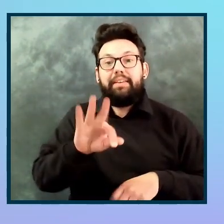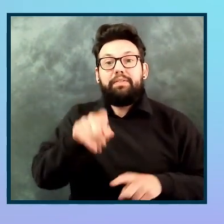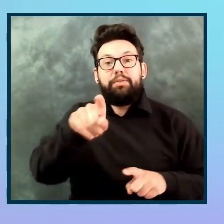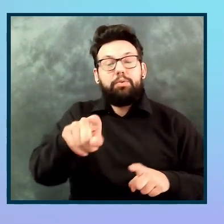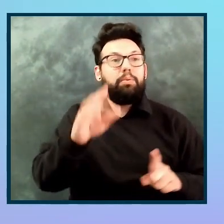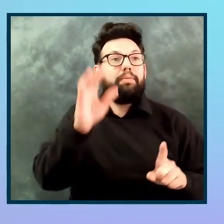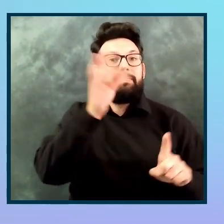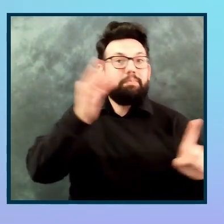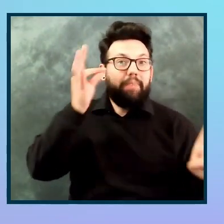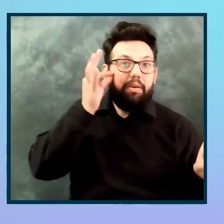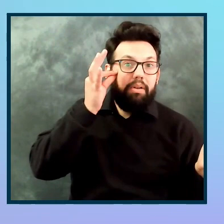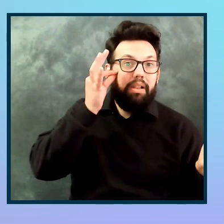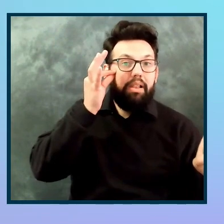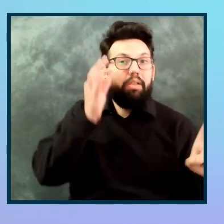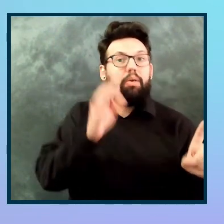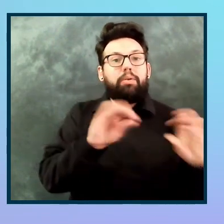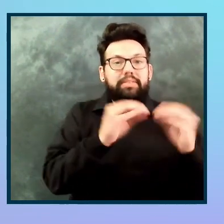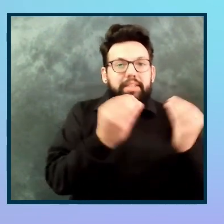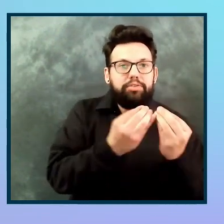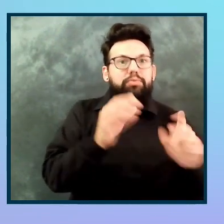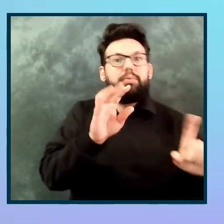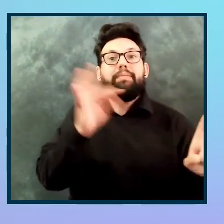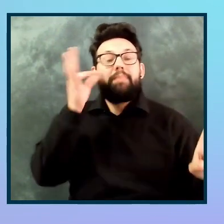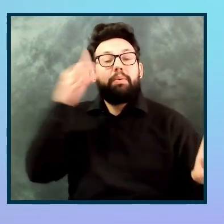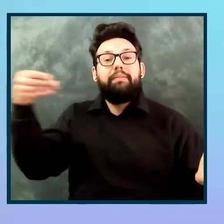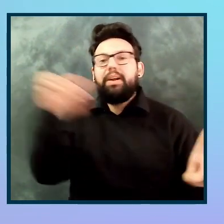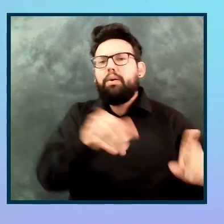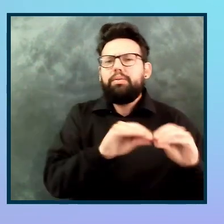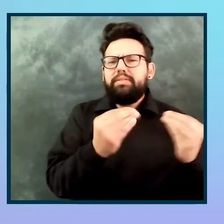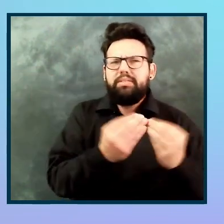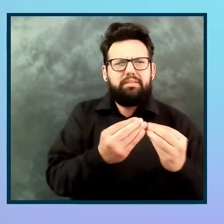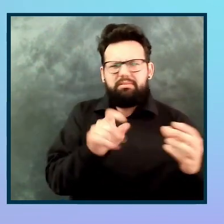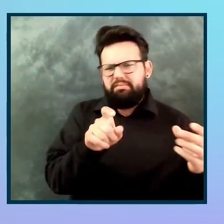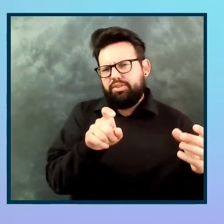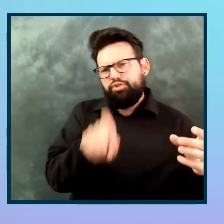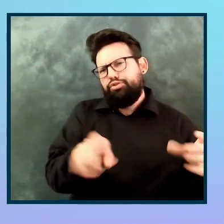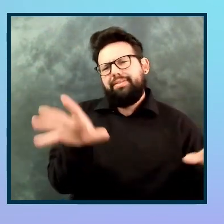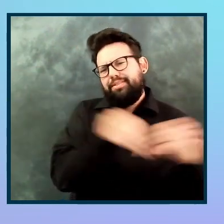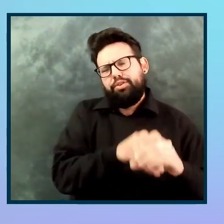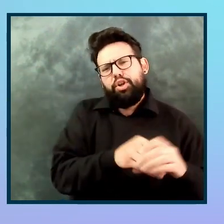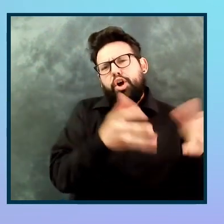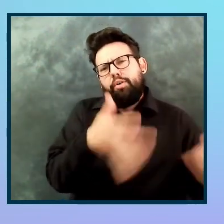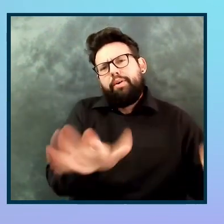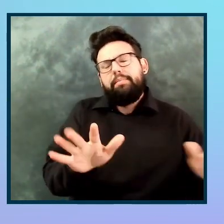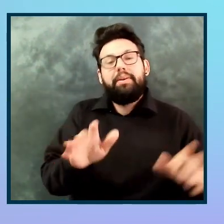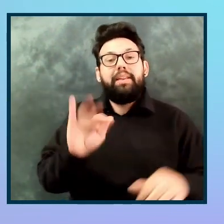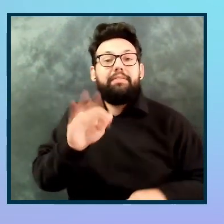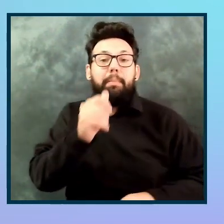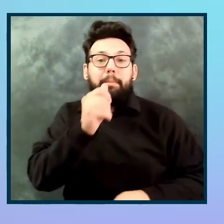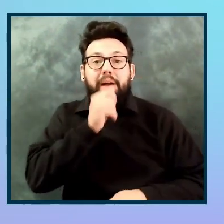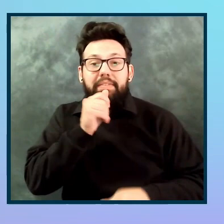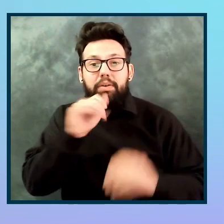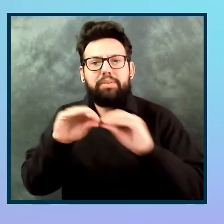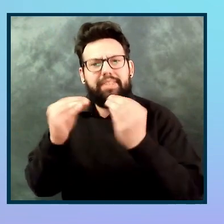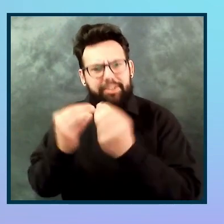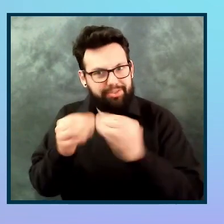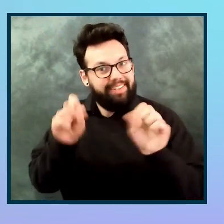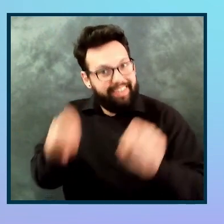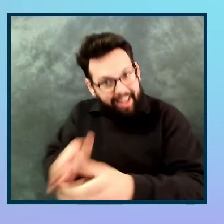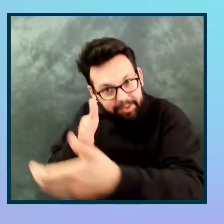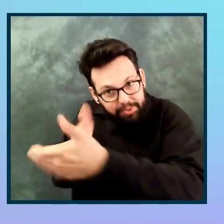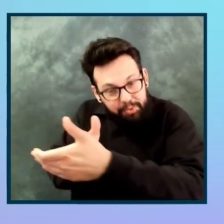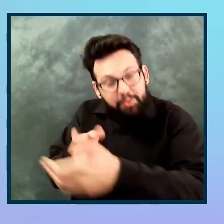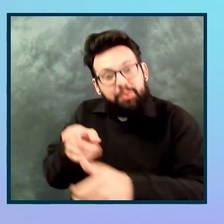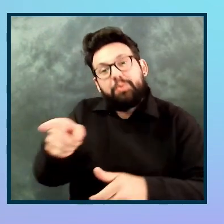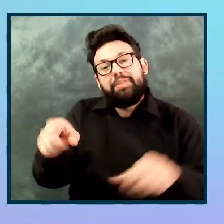you should be doing it either way. But beyond that, even as a private institution or private organization, you can be sued, you can get into legal trouble